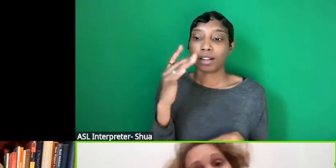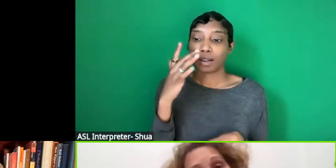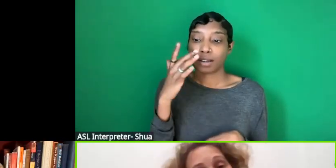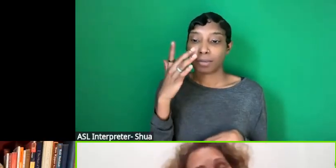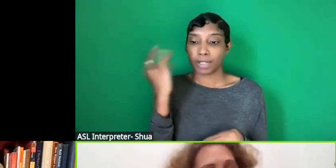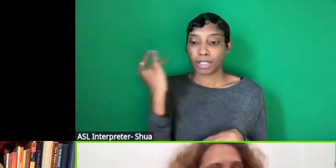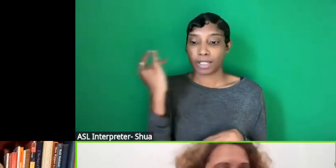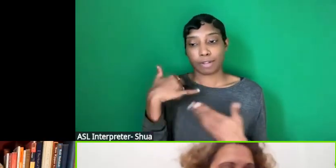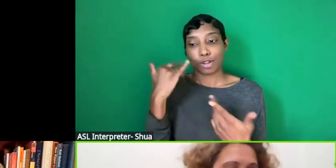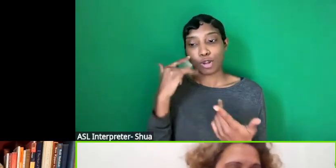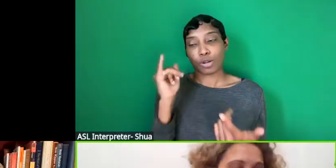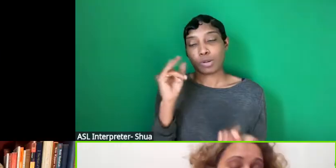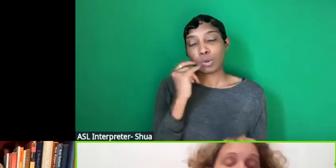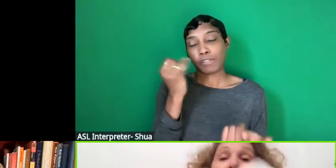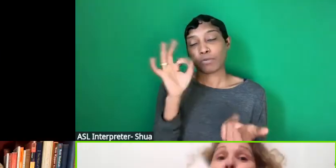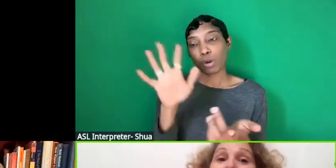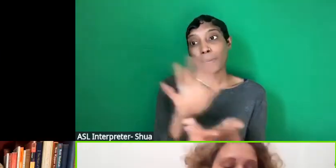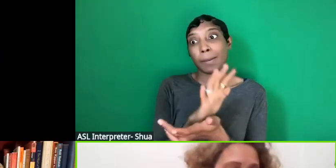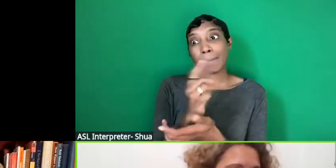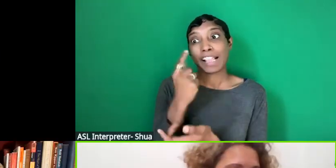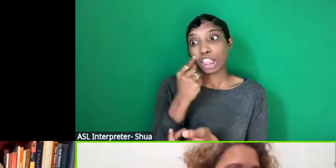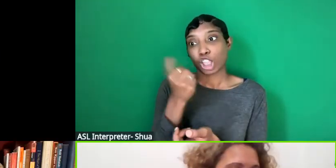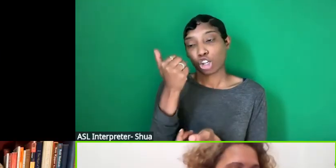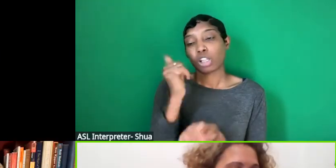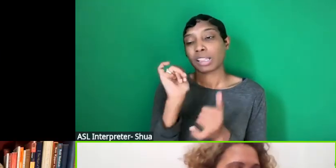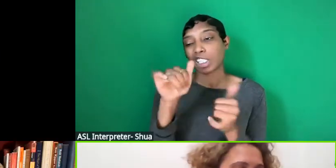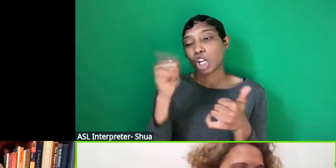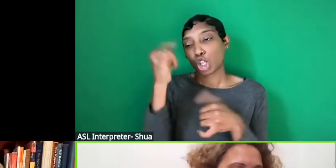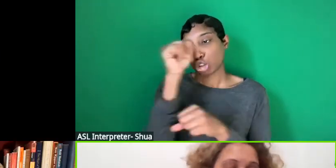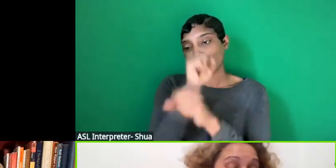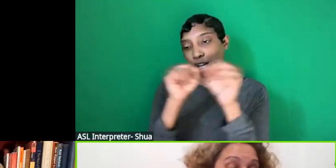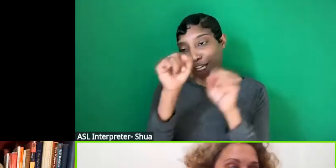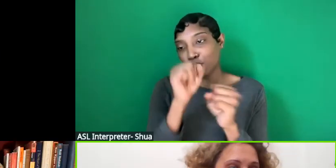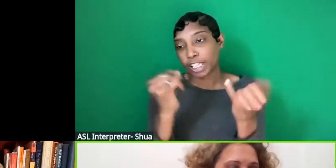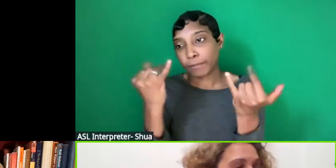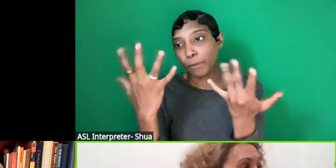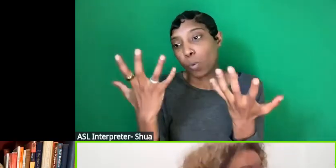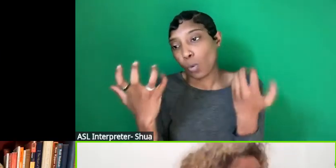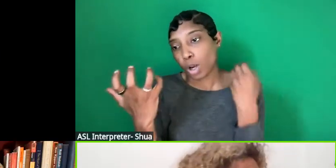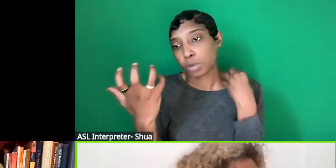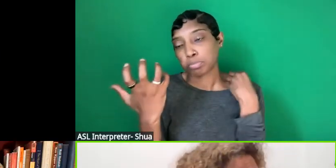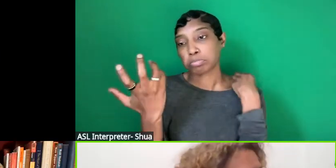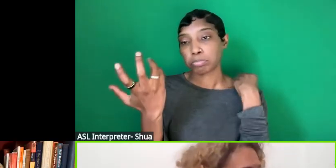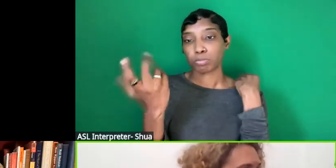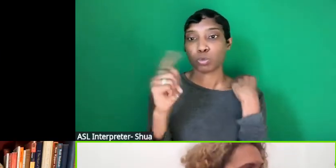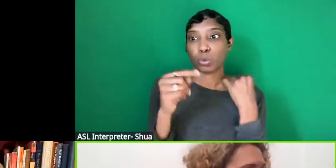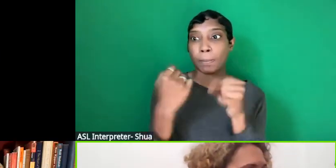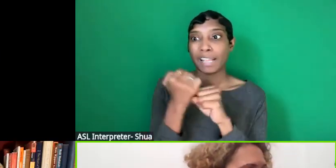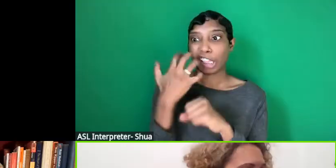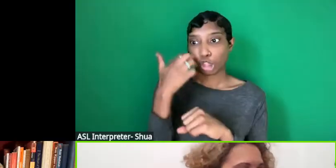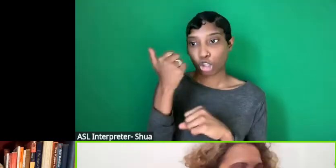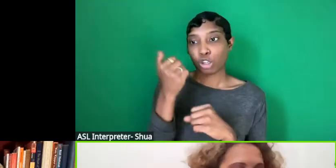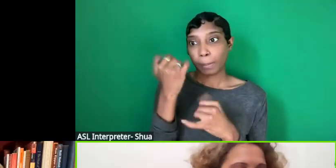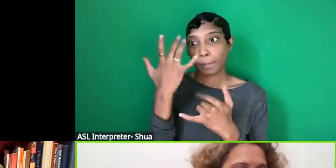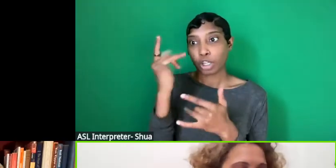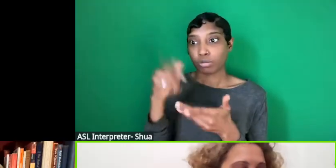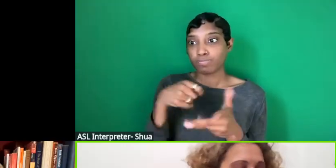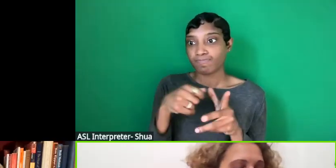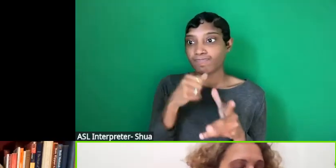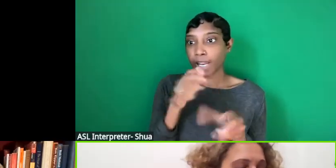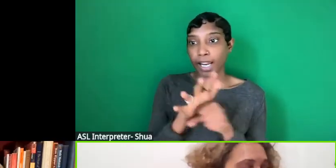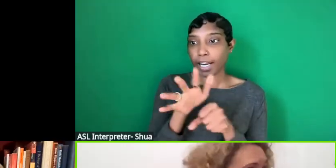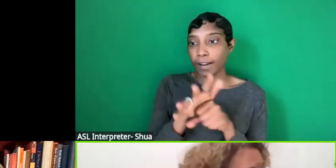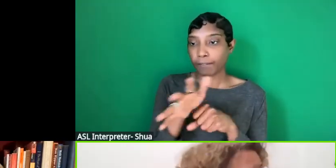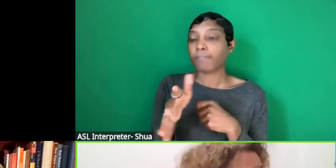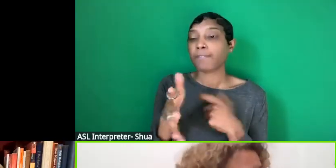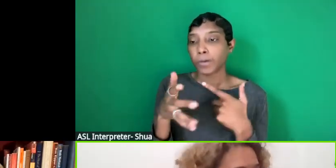way. So it's another strategy. Definitely not textbook though. So let's move this over again. We